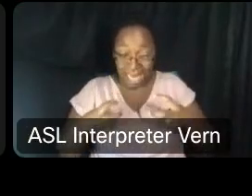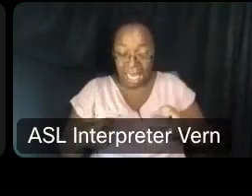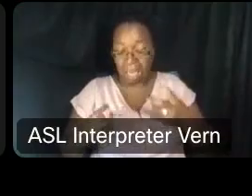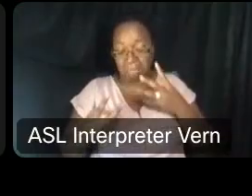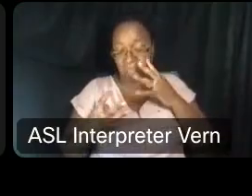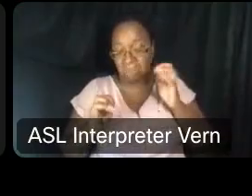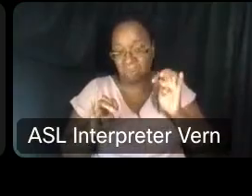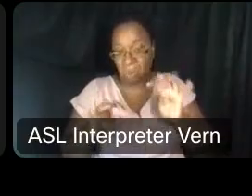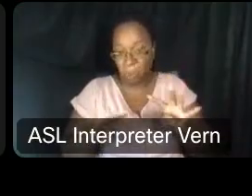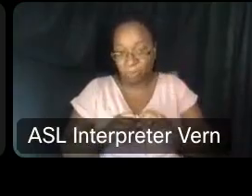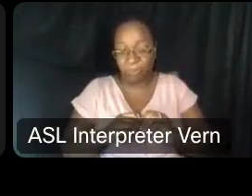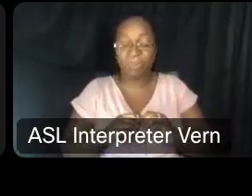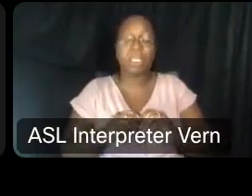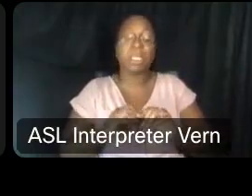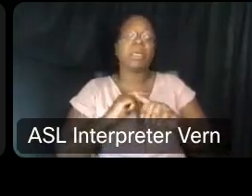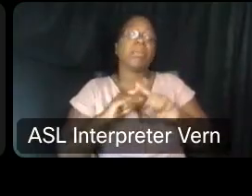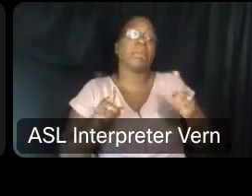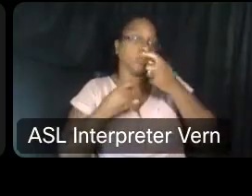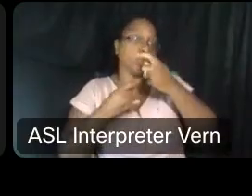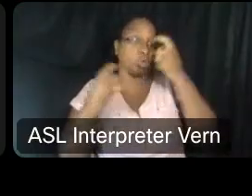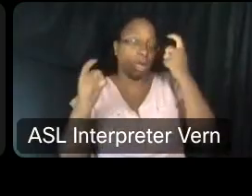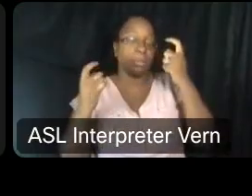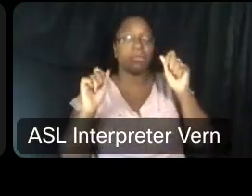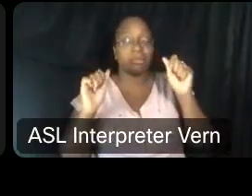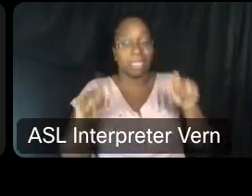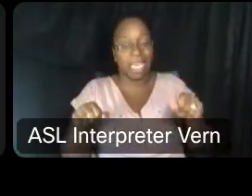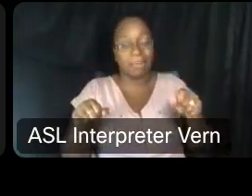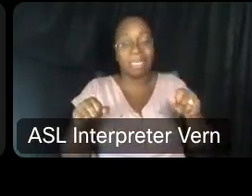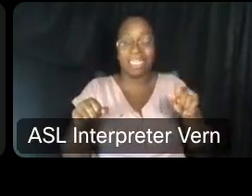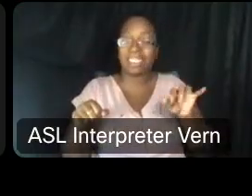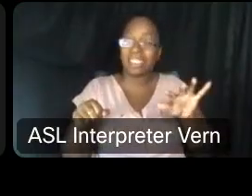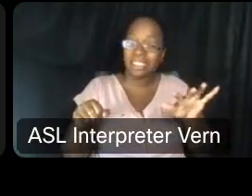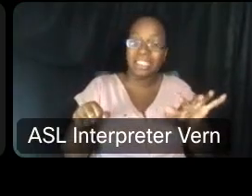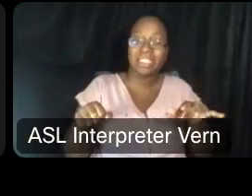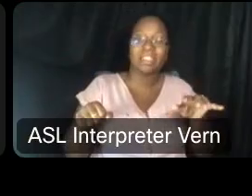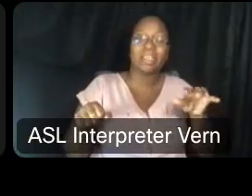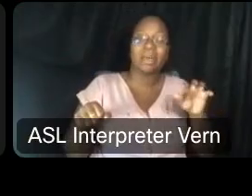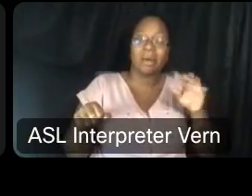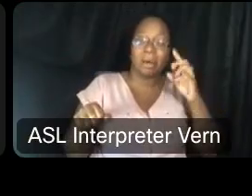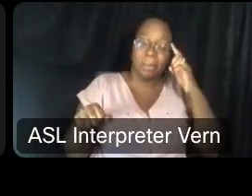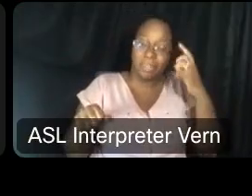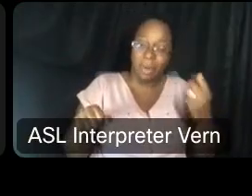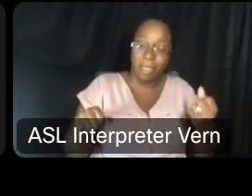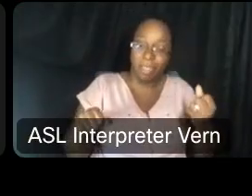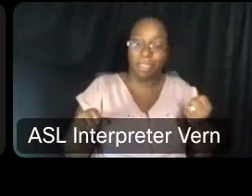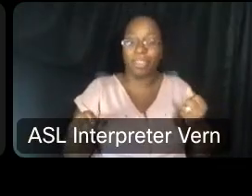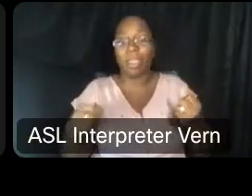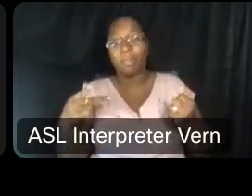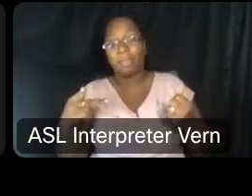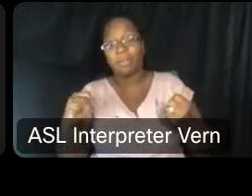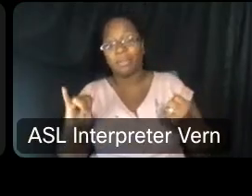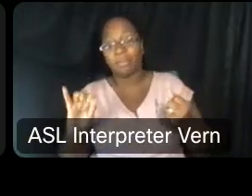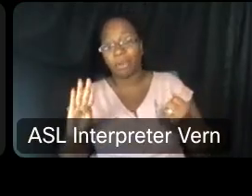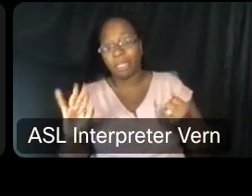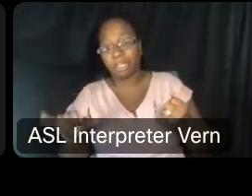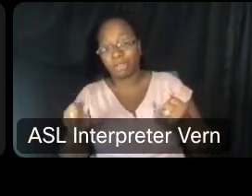of trauma, the intersection of mental health and partner-inflicted brain injury can further stigmatize the experiences